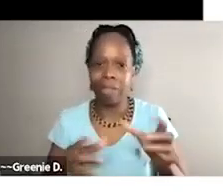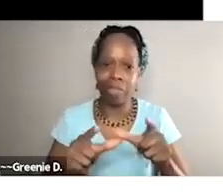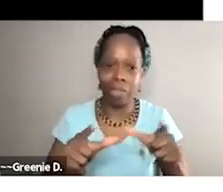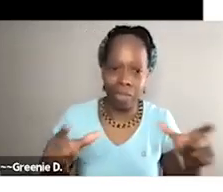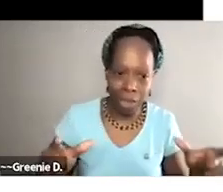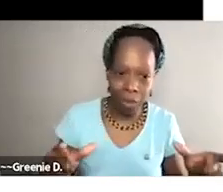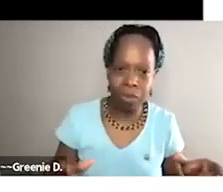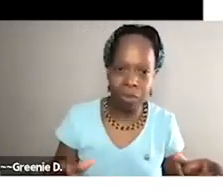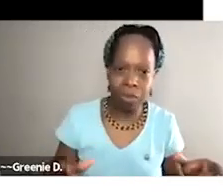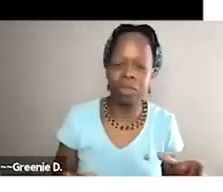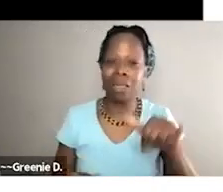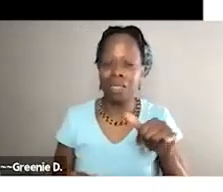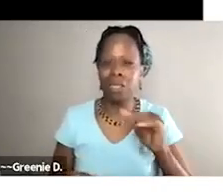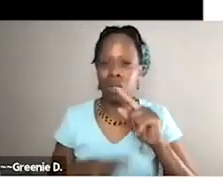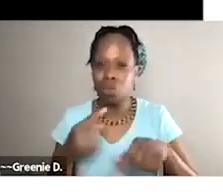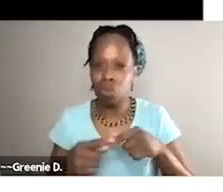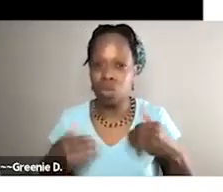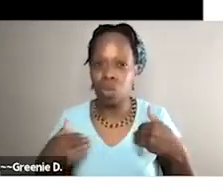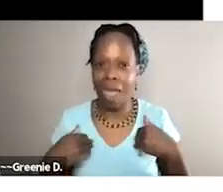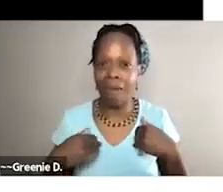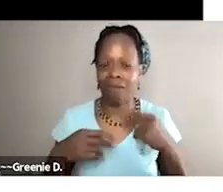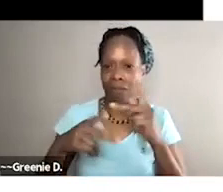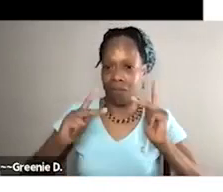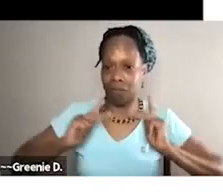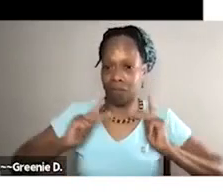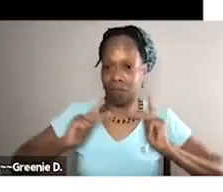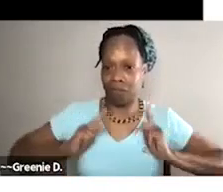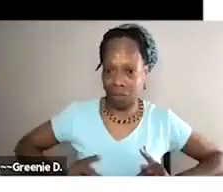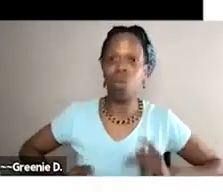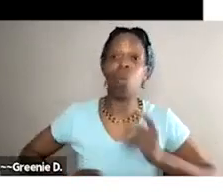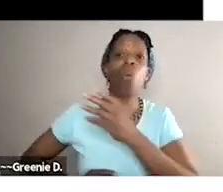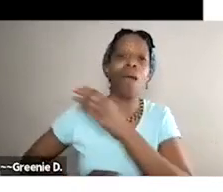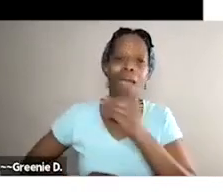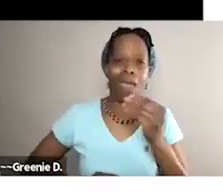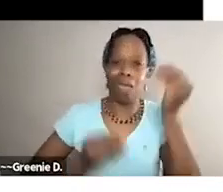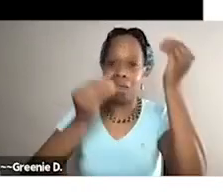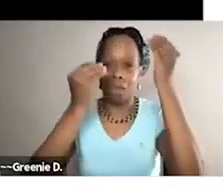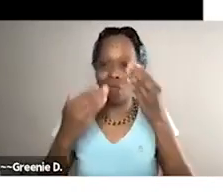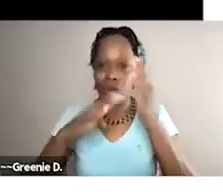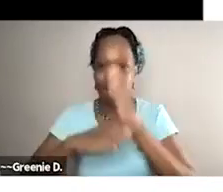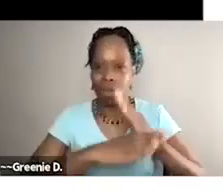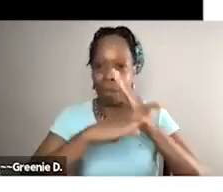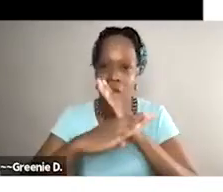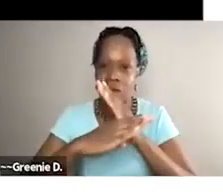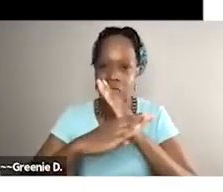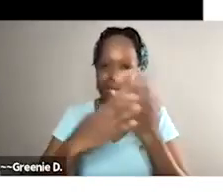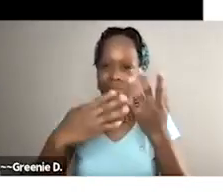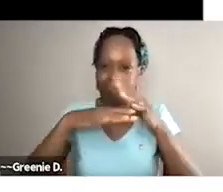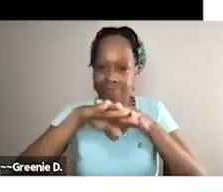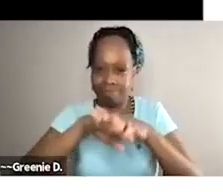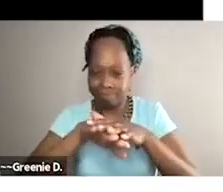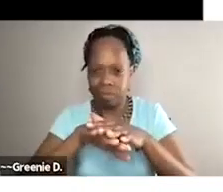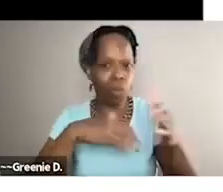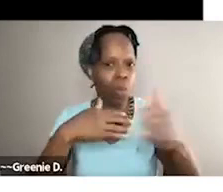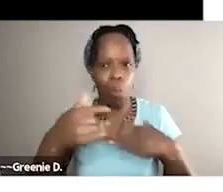physical, yet it's also informational, because any information, when it's presented, be that verbally